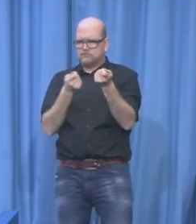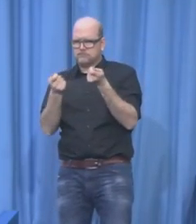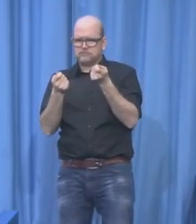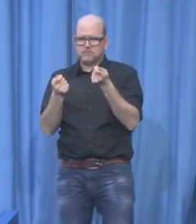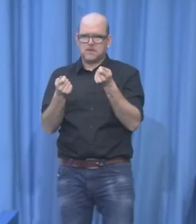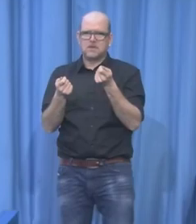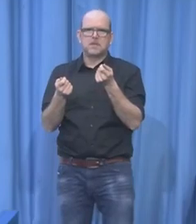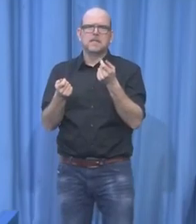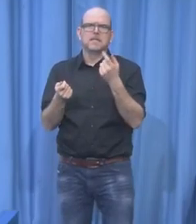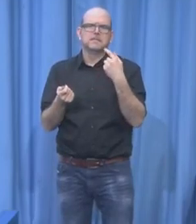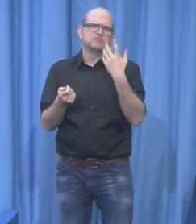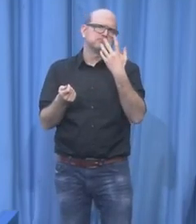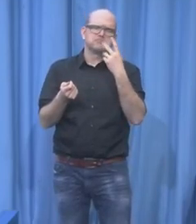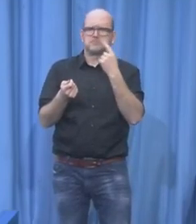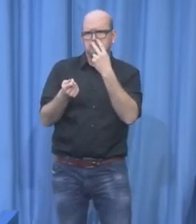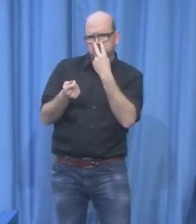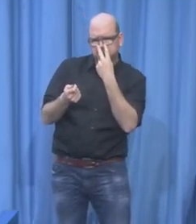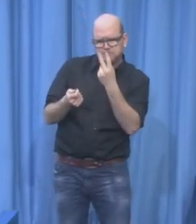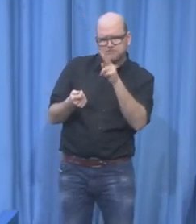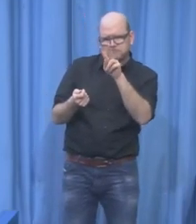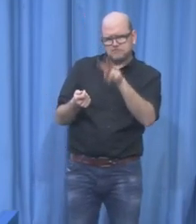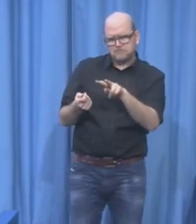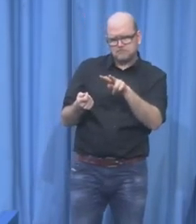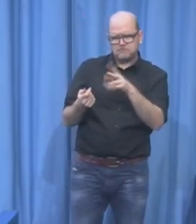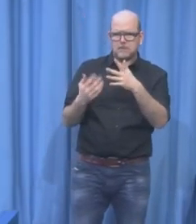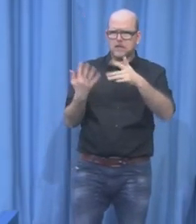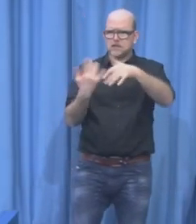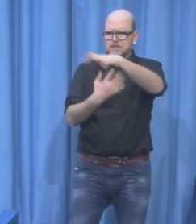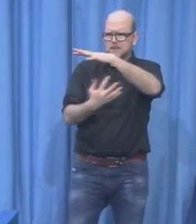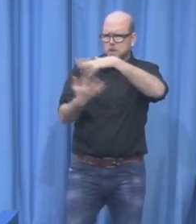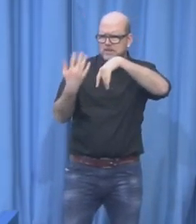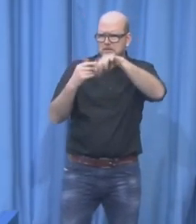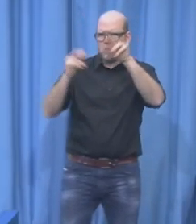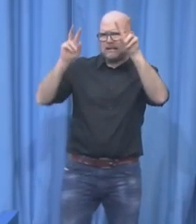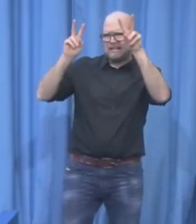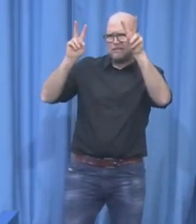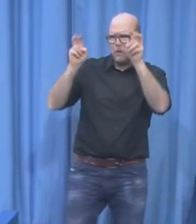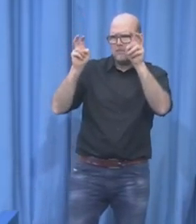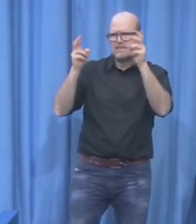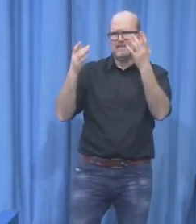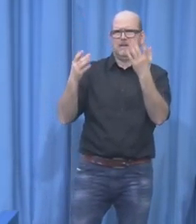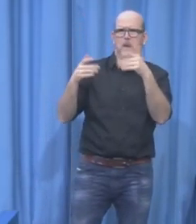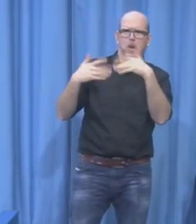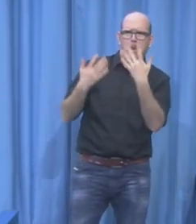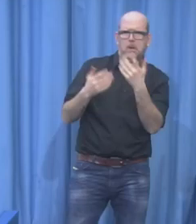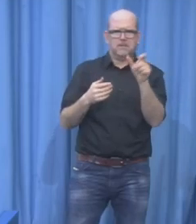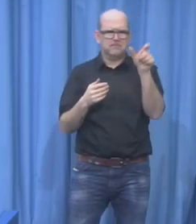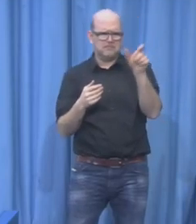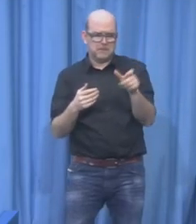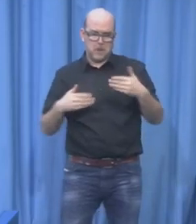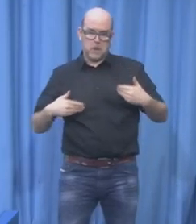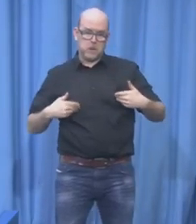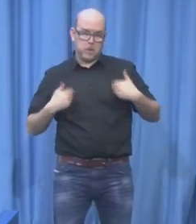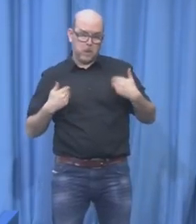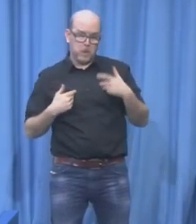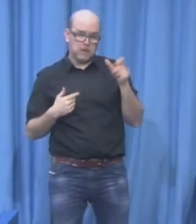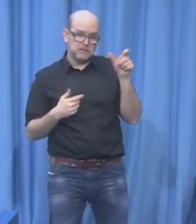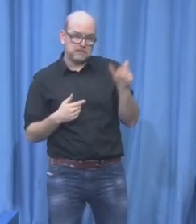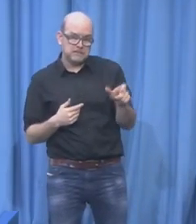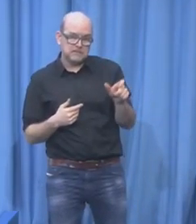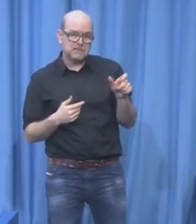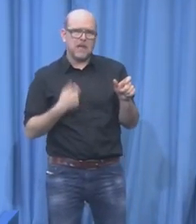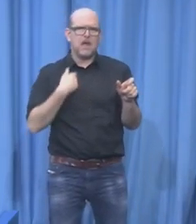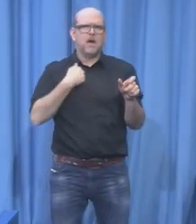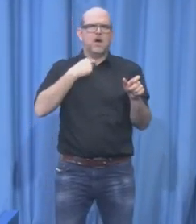it includes personal issues, it includes everything that could happen to a young person. I didn't say at the start, but Project Search is aimed